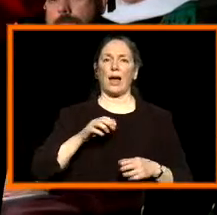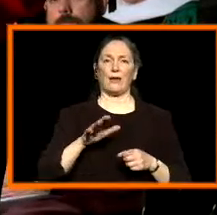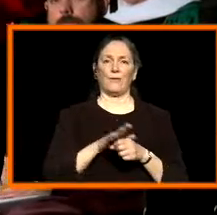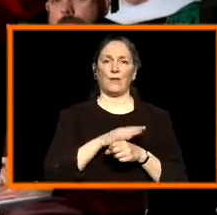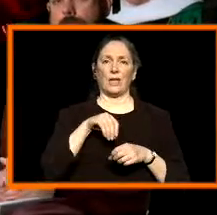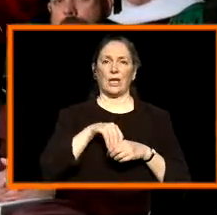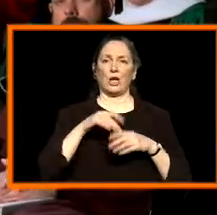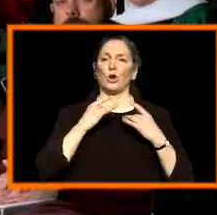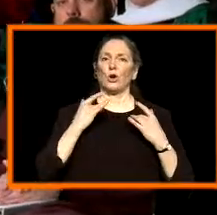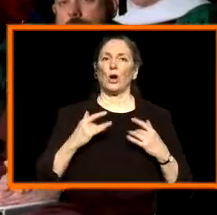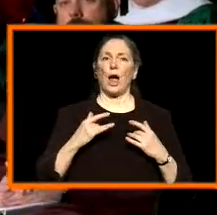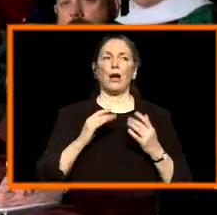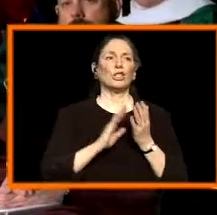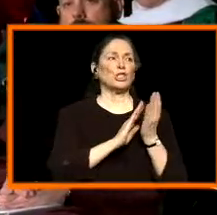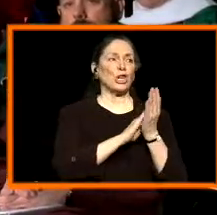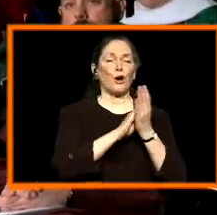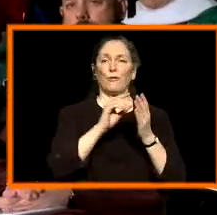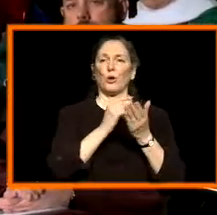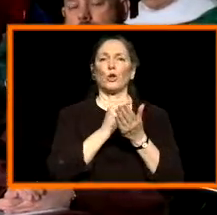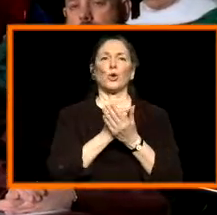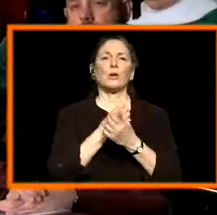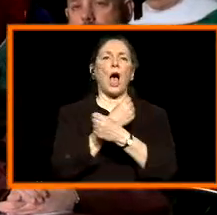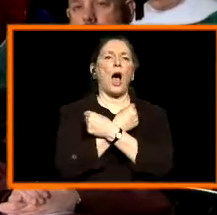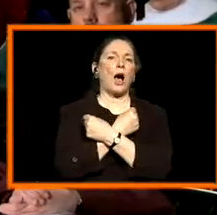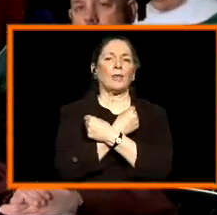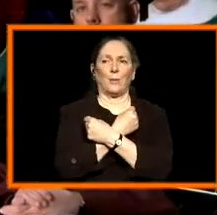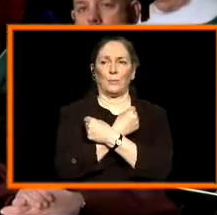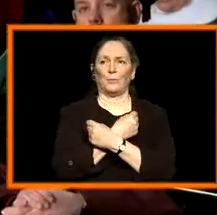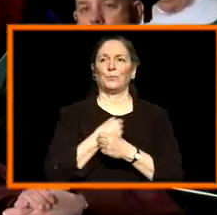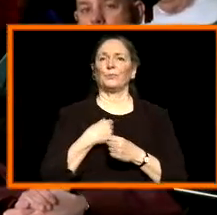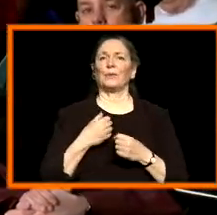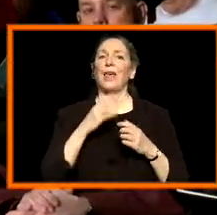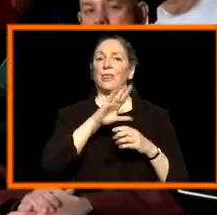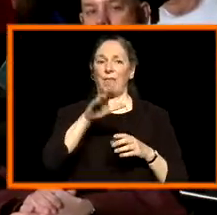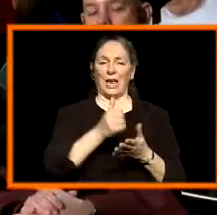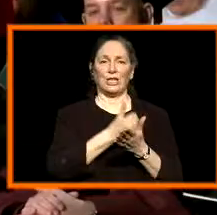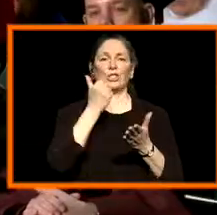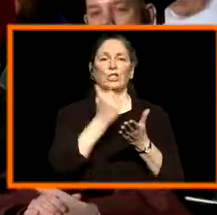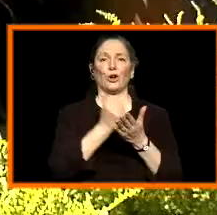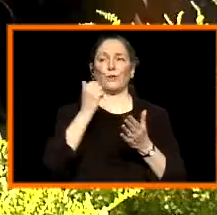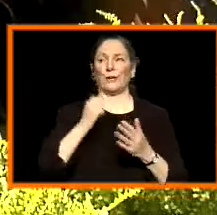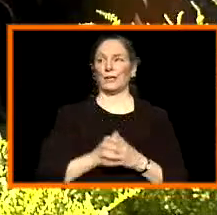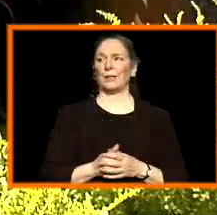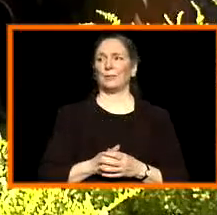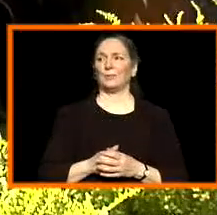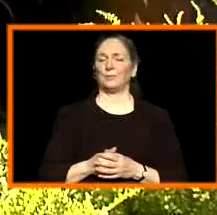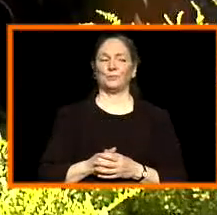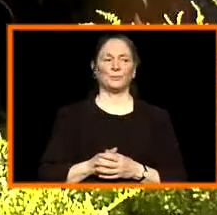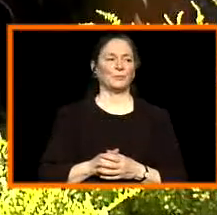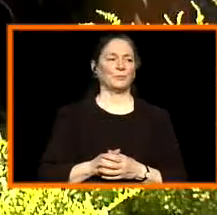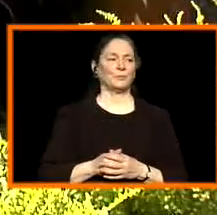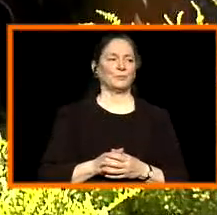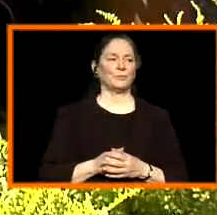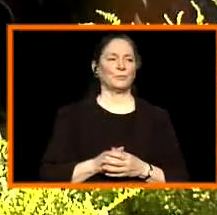heart. Cheer for your graduate. Hug them tight. They deserve it.